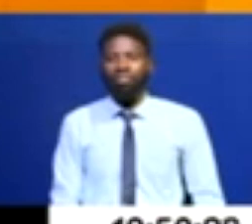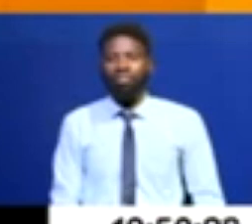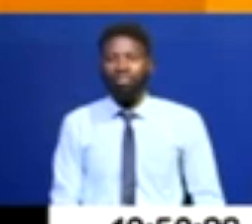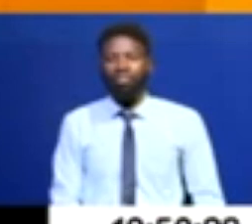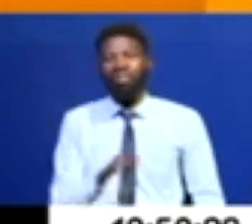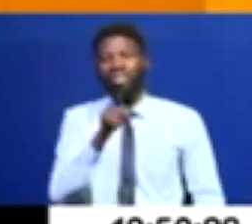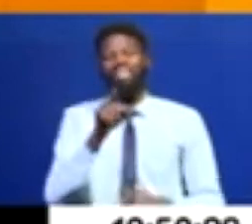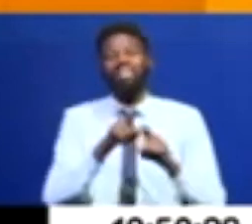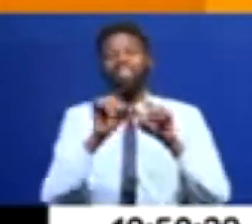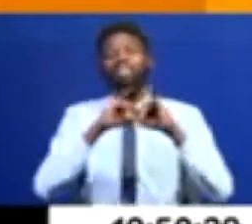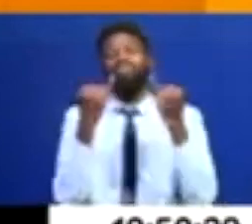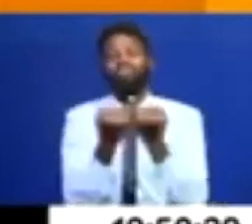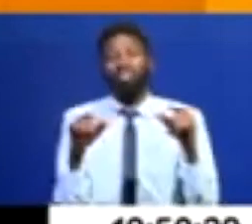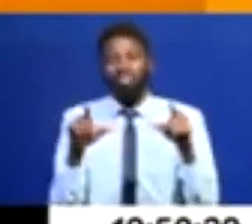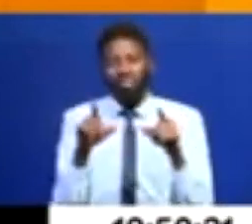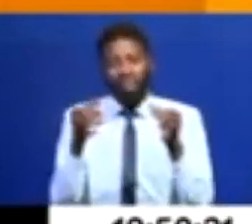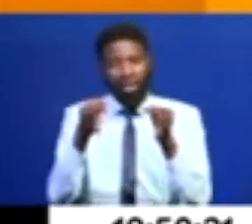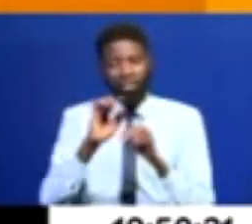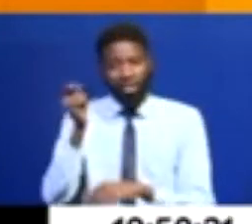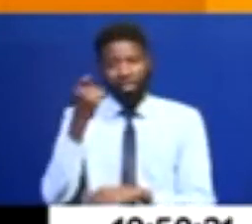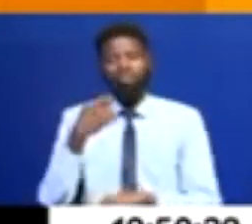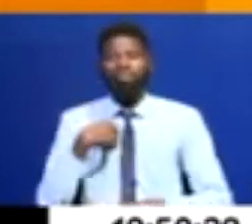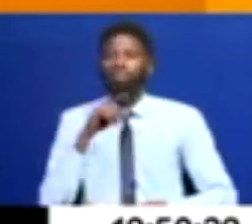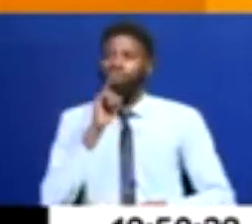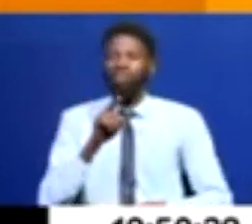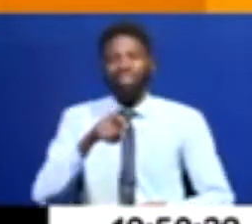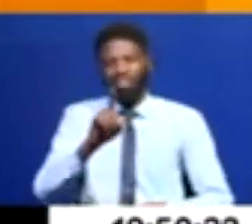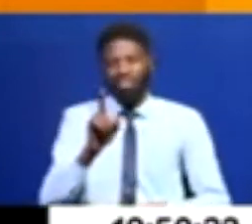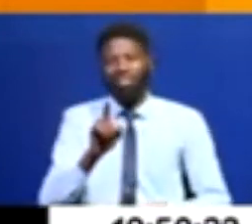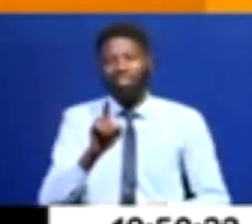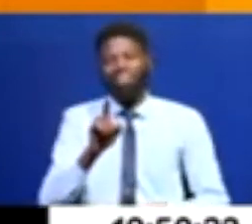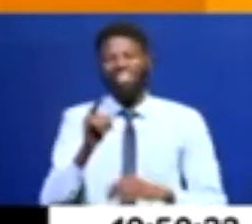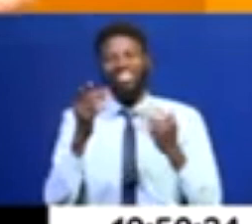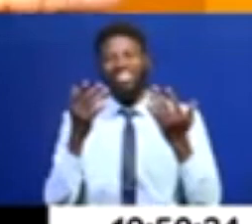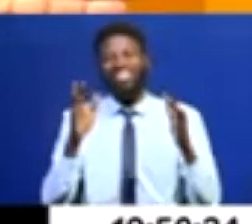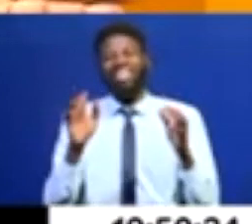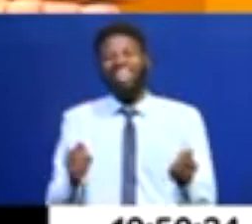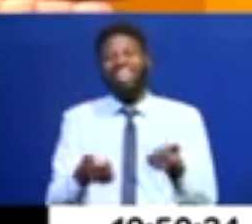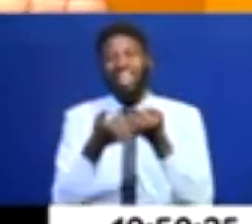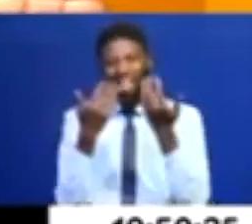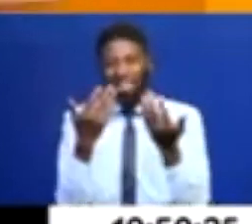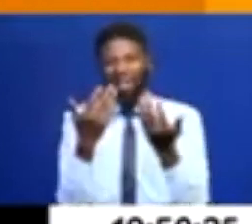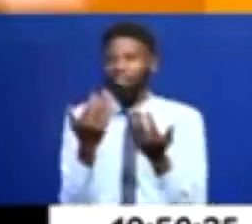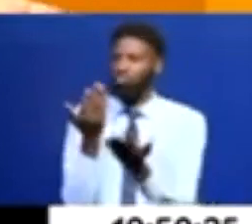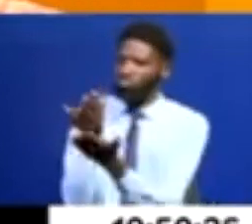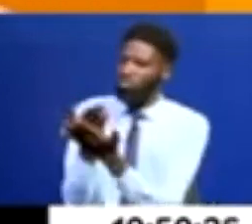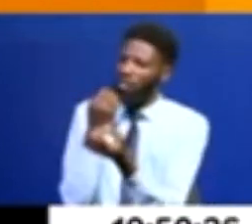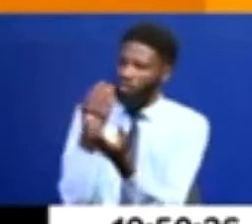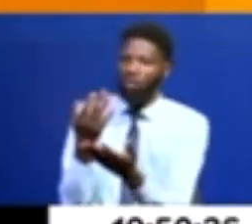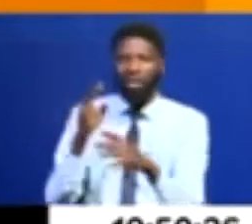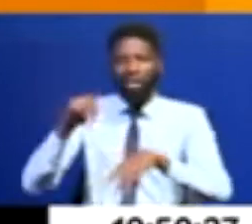I'm sure you have presented your reservations about this bill to the National Assembly. Have you done that? Yes, because that's